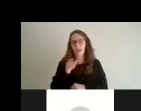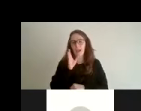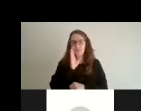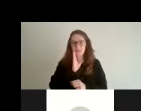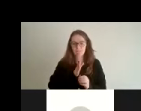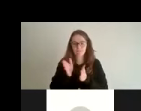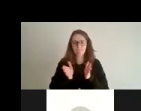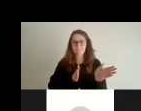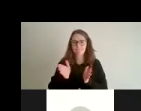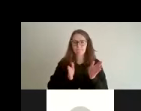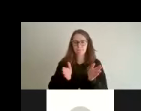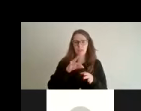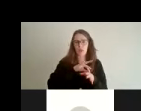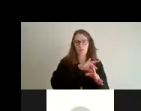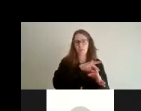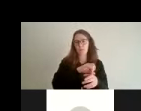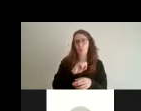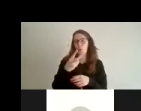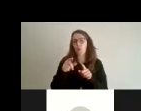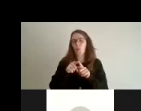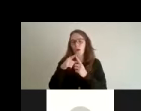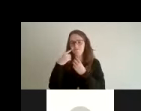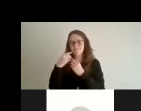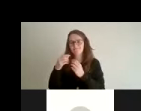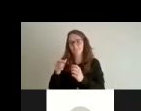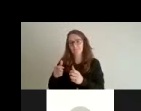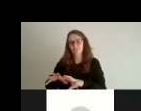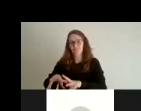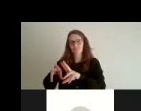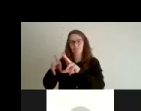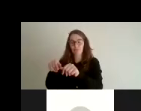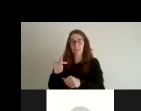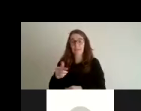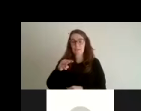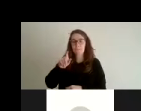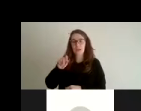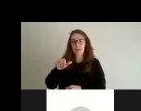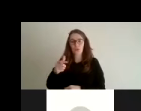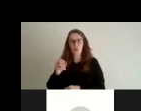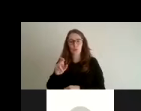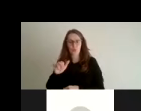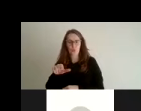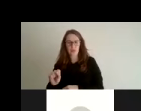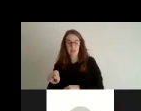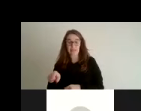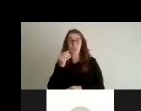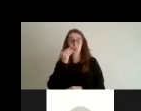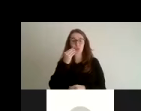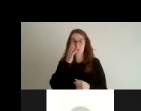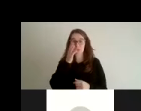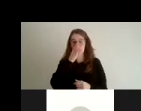for mentoring. What does that mean? Well, that means that you learn both for your career, but you also learn how